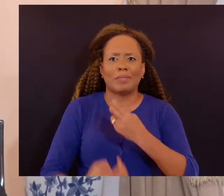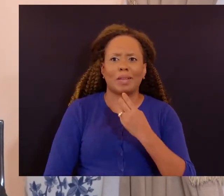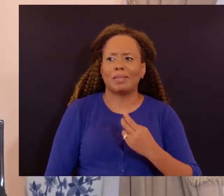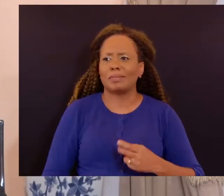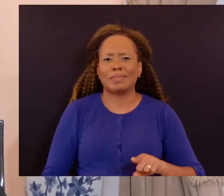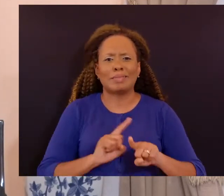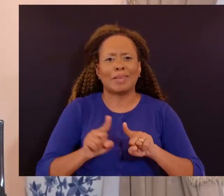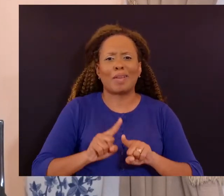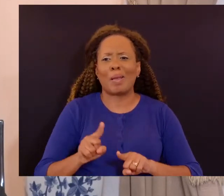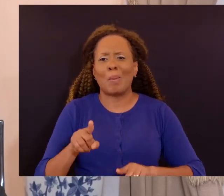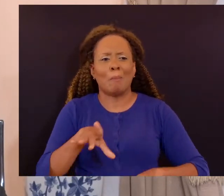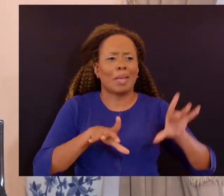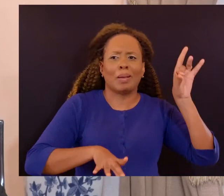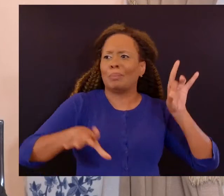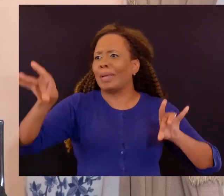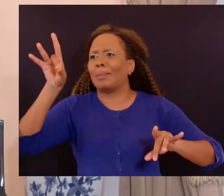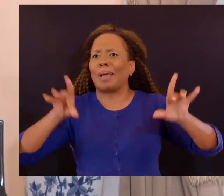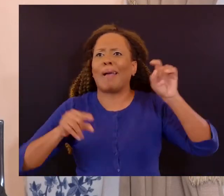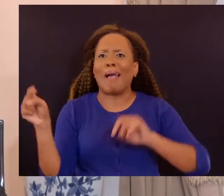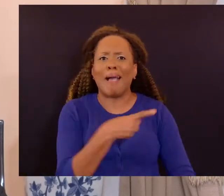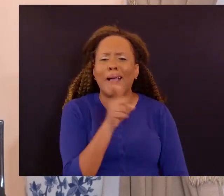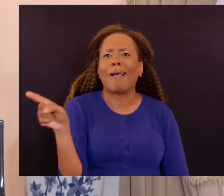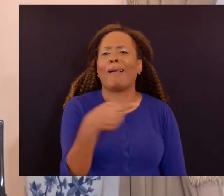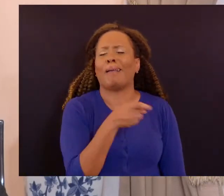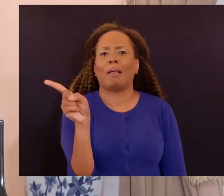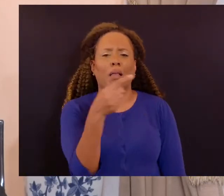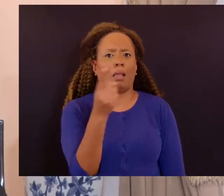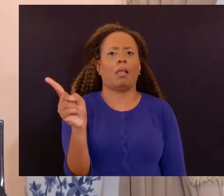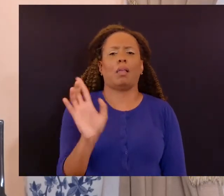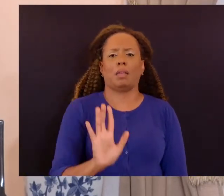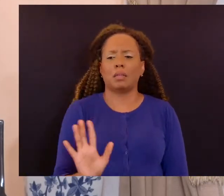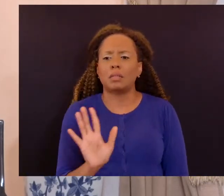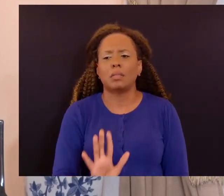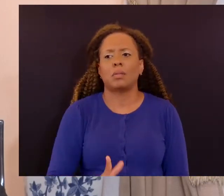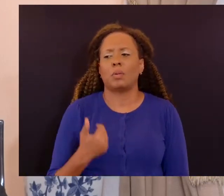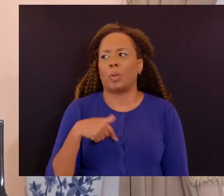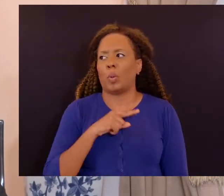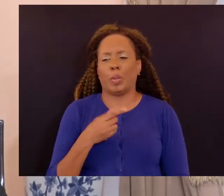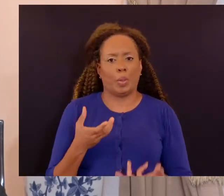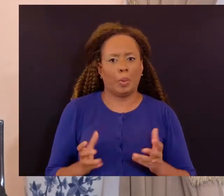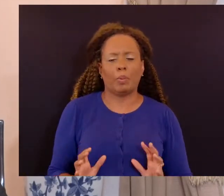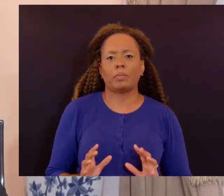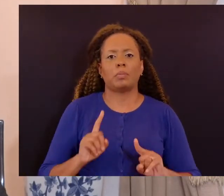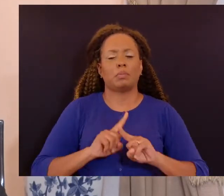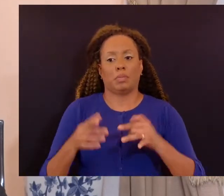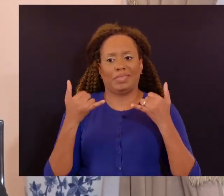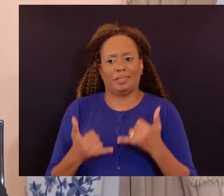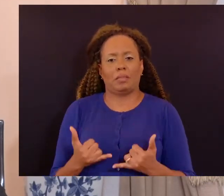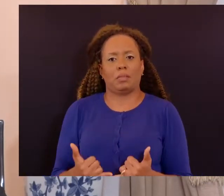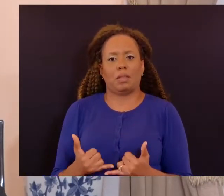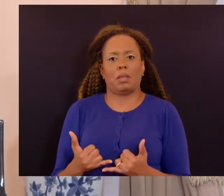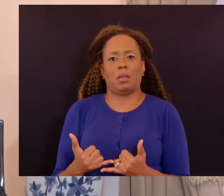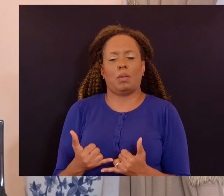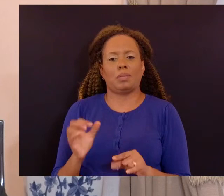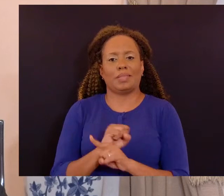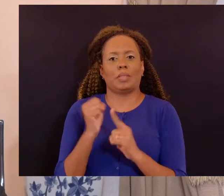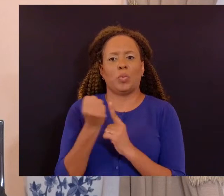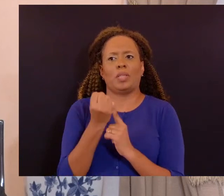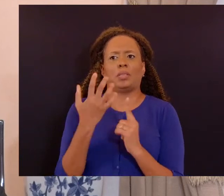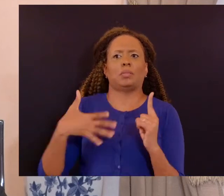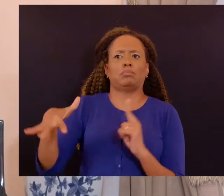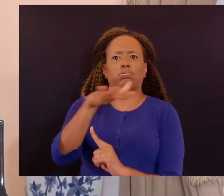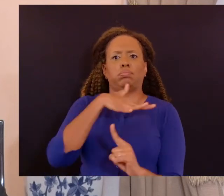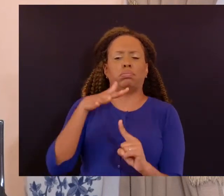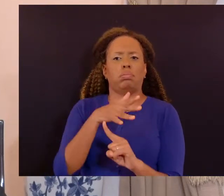no way that we would even conceive of putting our students and parents through this. But in this particular environment that we're in, we